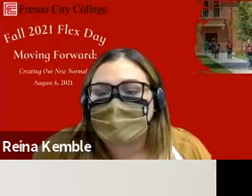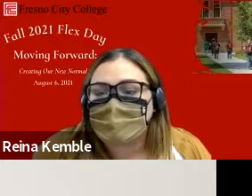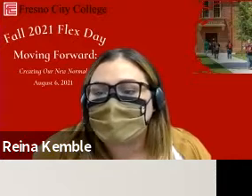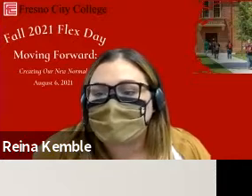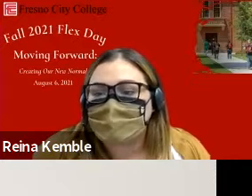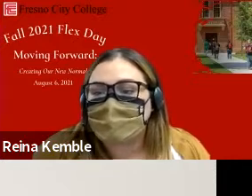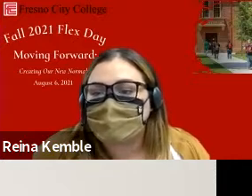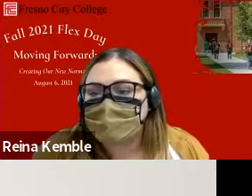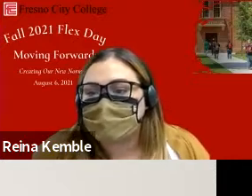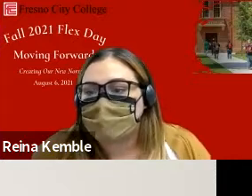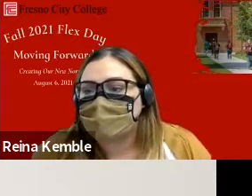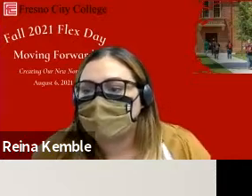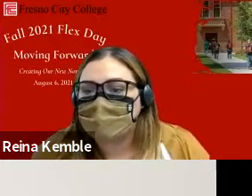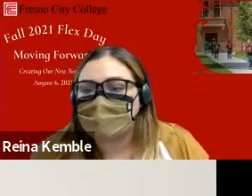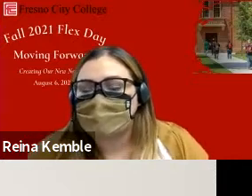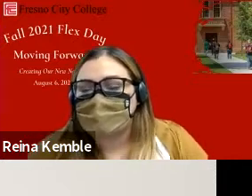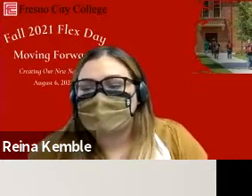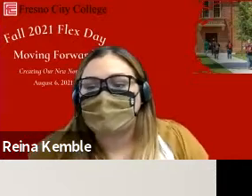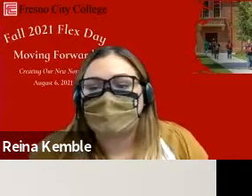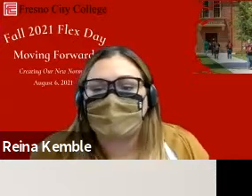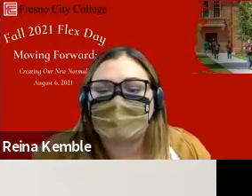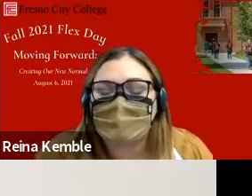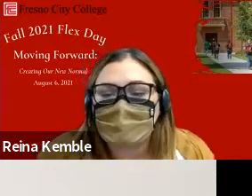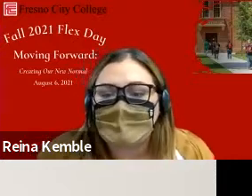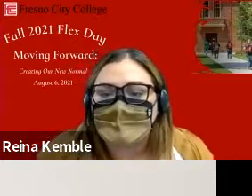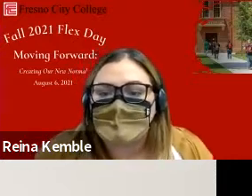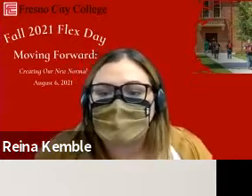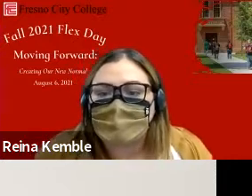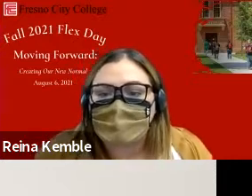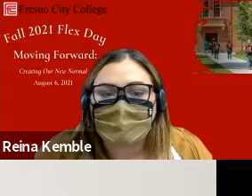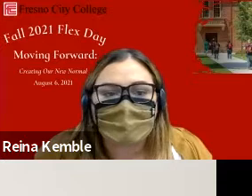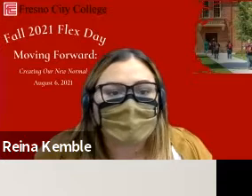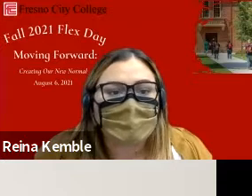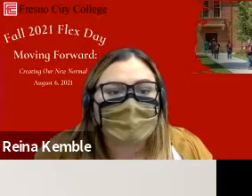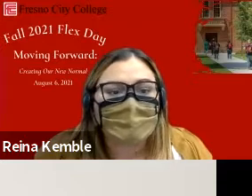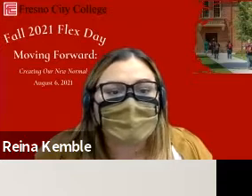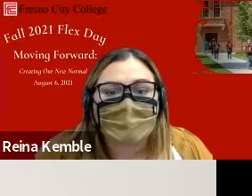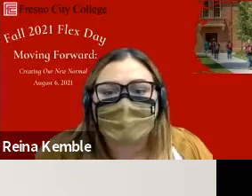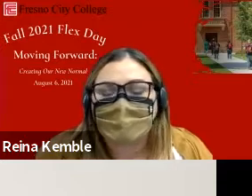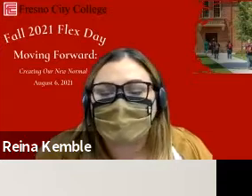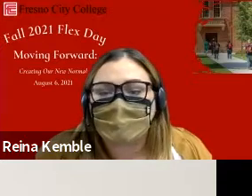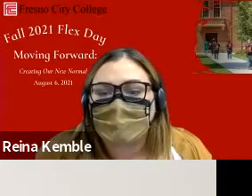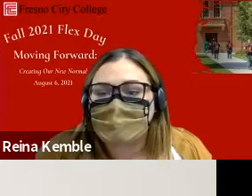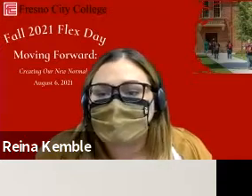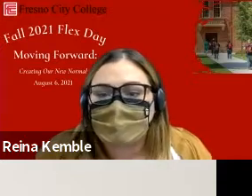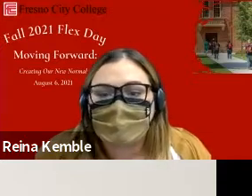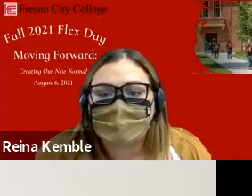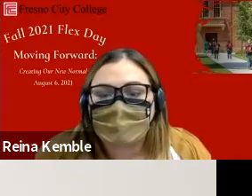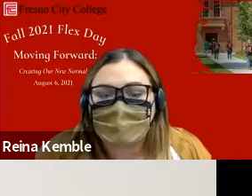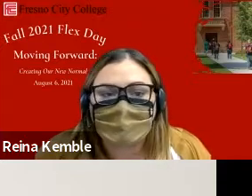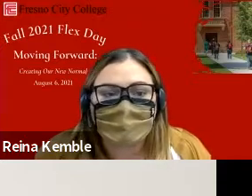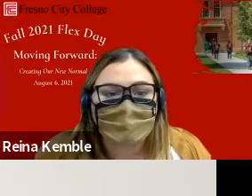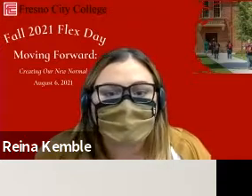used for classified, confidential, and some of our management. So I'm sure our HR staff pointed you in